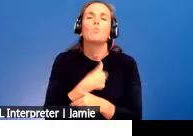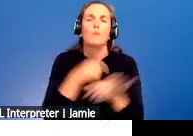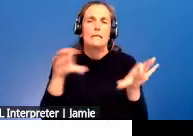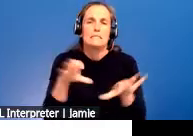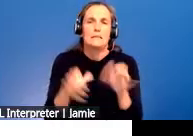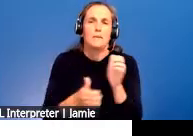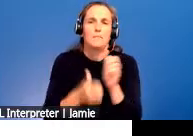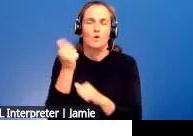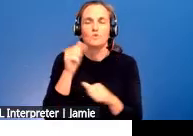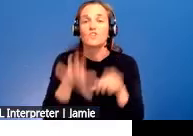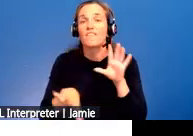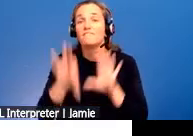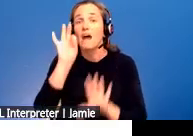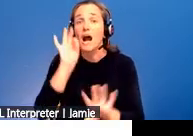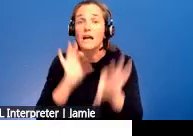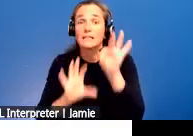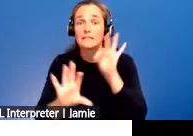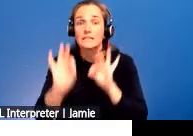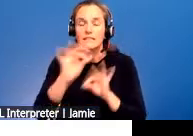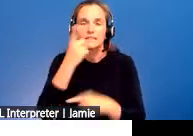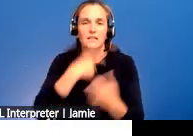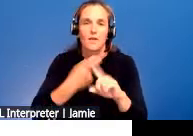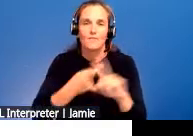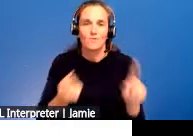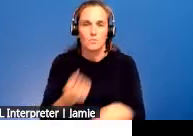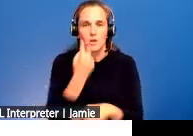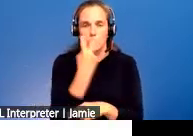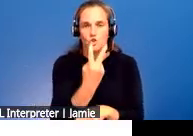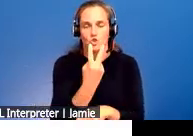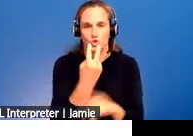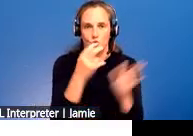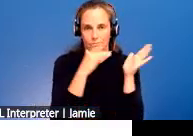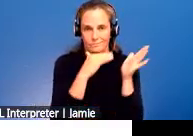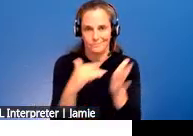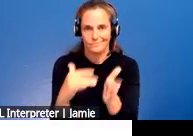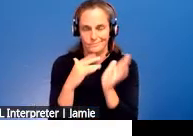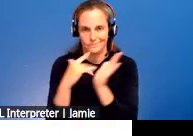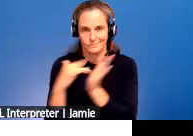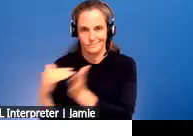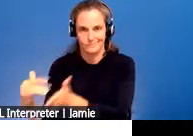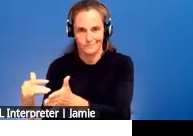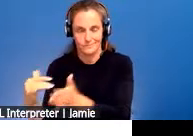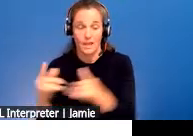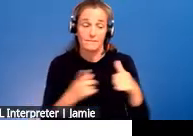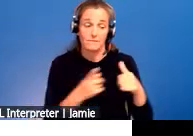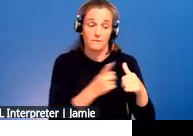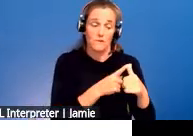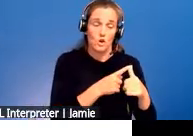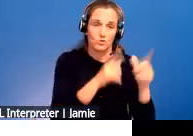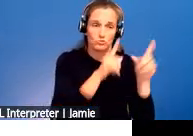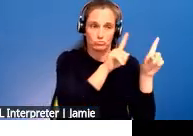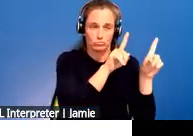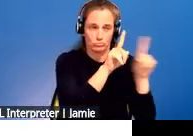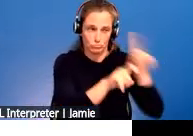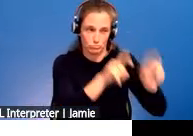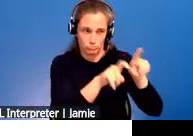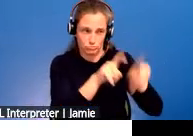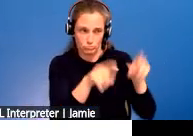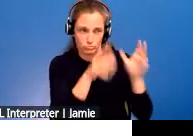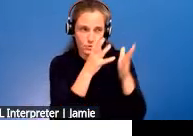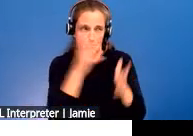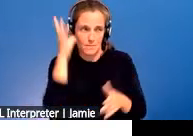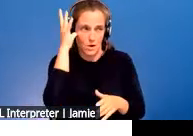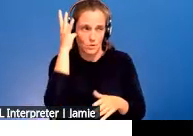that we talked about came from two studies that we conducted. And the first one was a survey of parents and